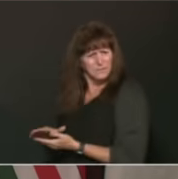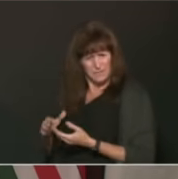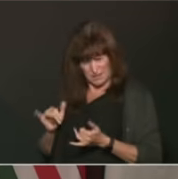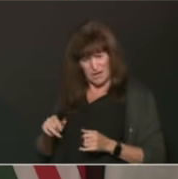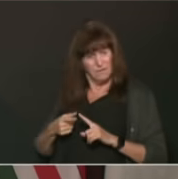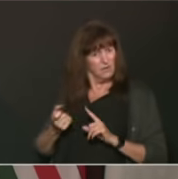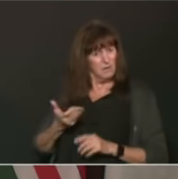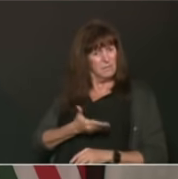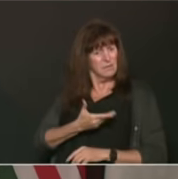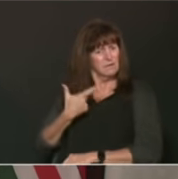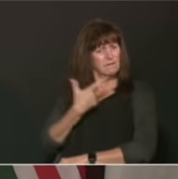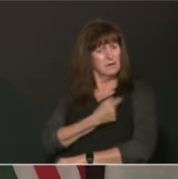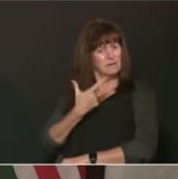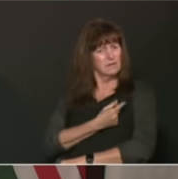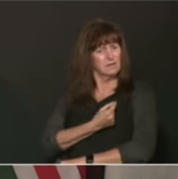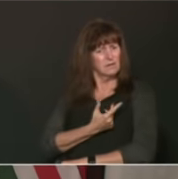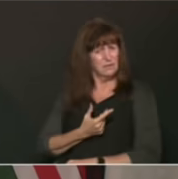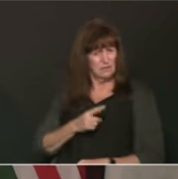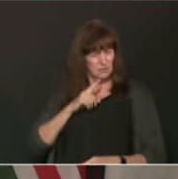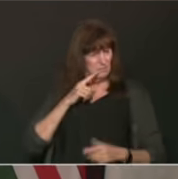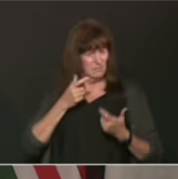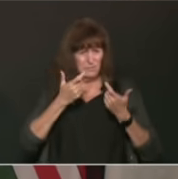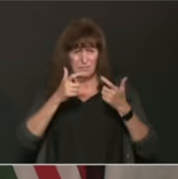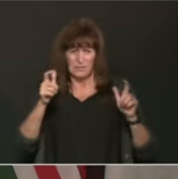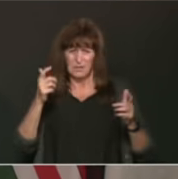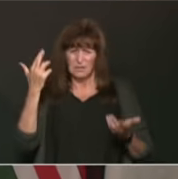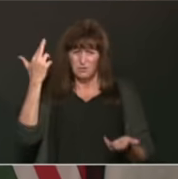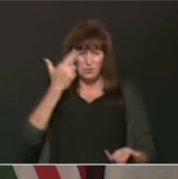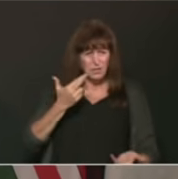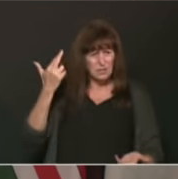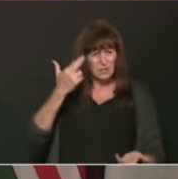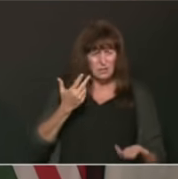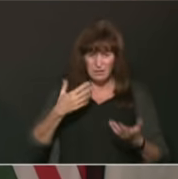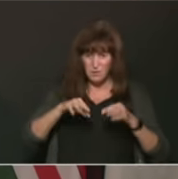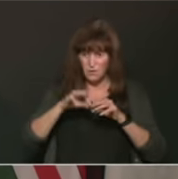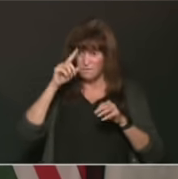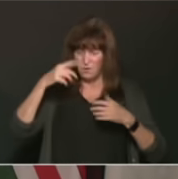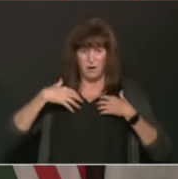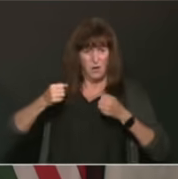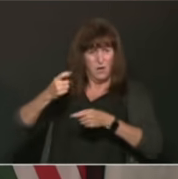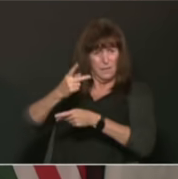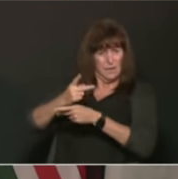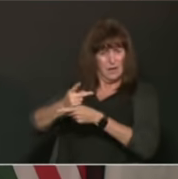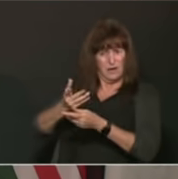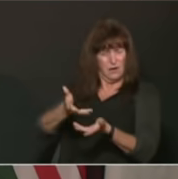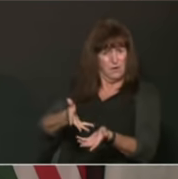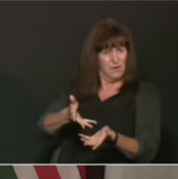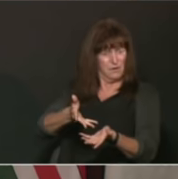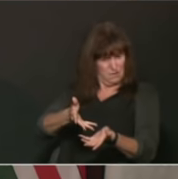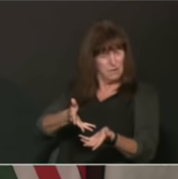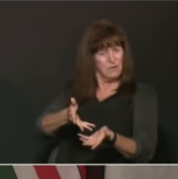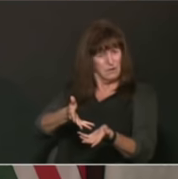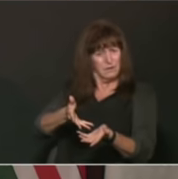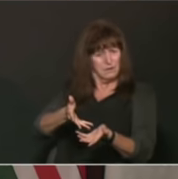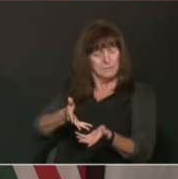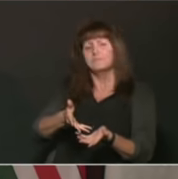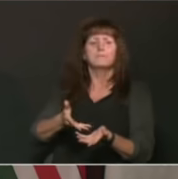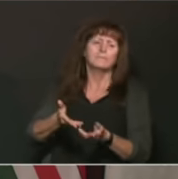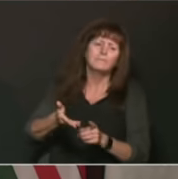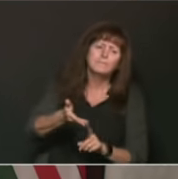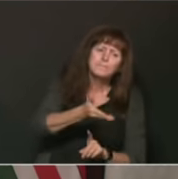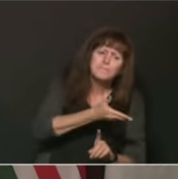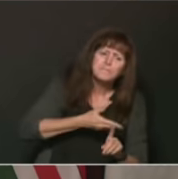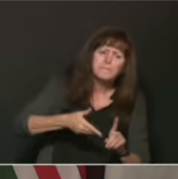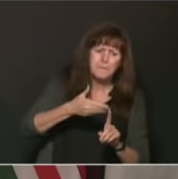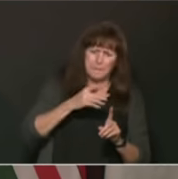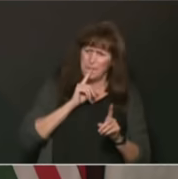these vaccines are important for healthcare workers as well is that healthcare workers are essential, and